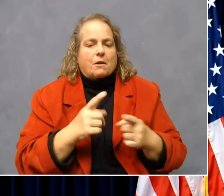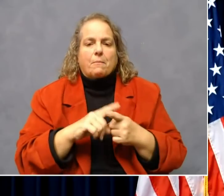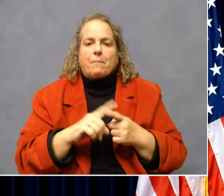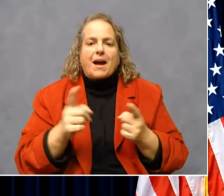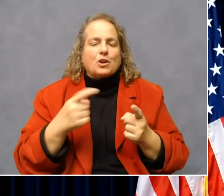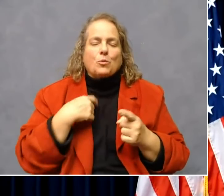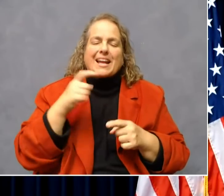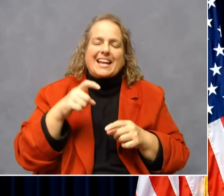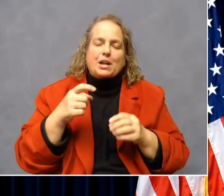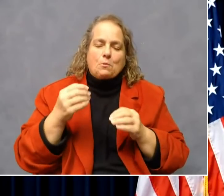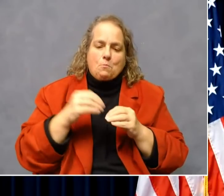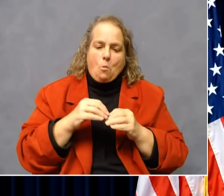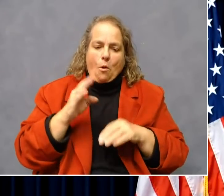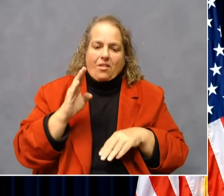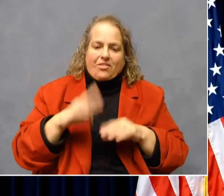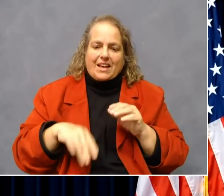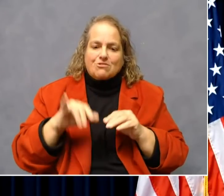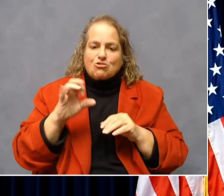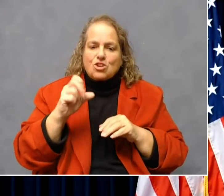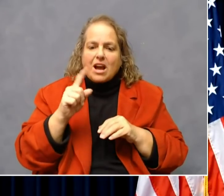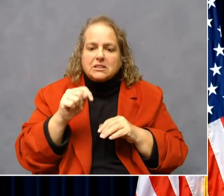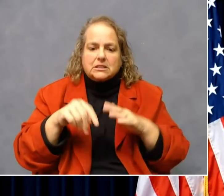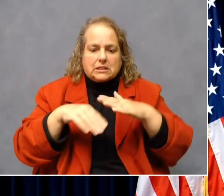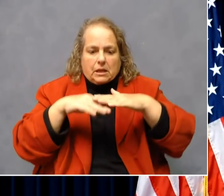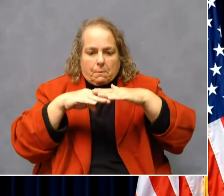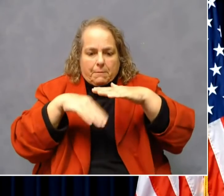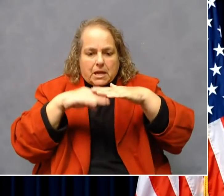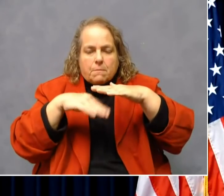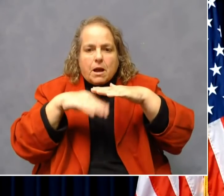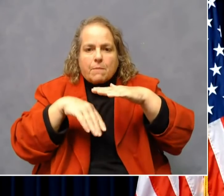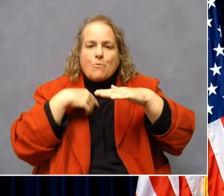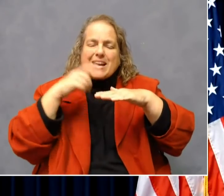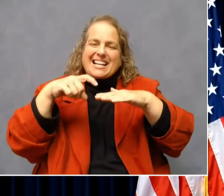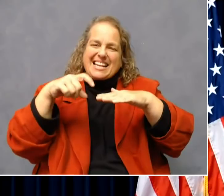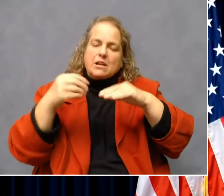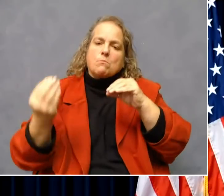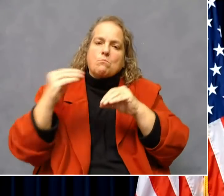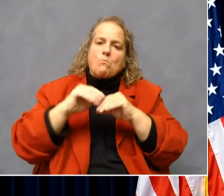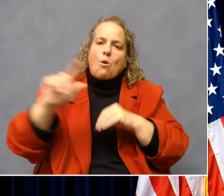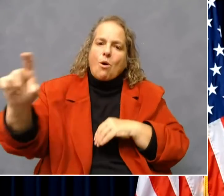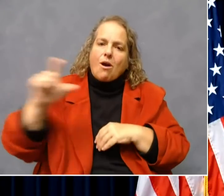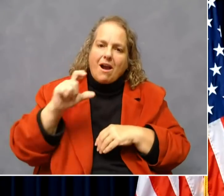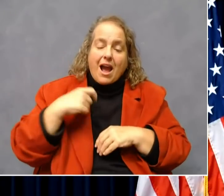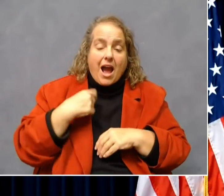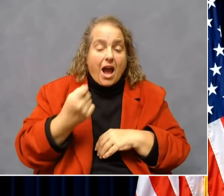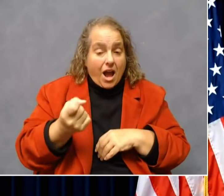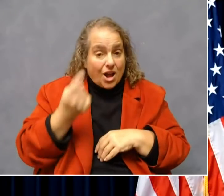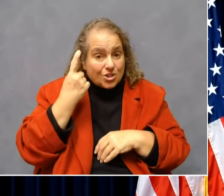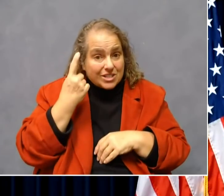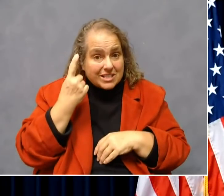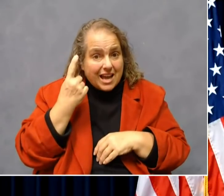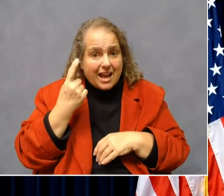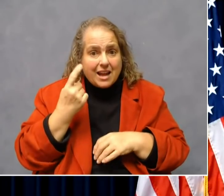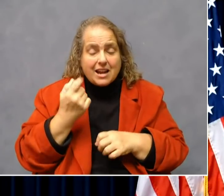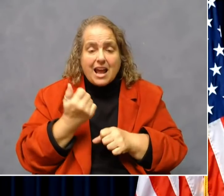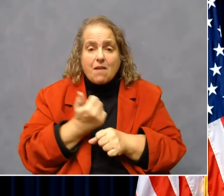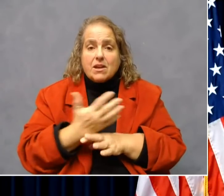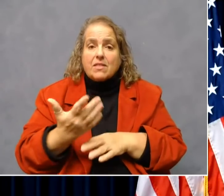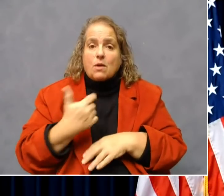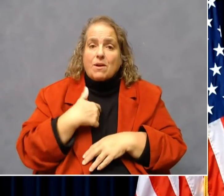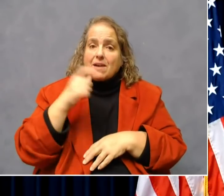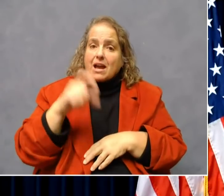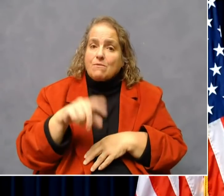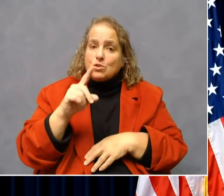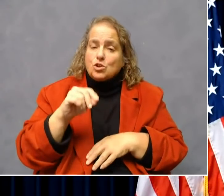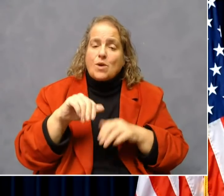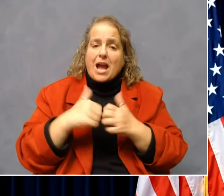I understand. I understand what the steps we've had to take have done, how difficult it's made it for